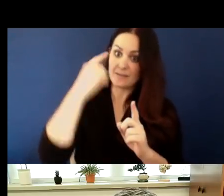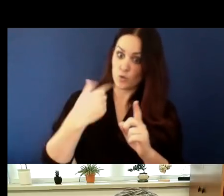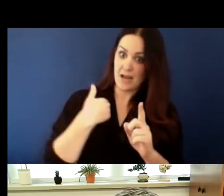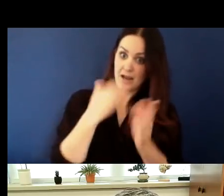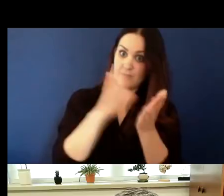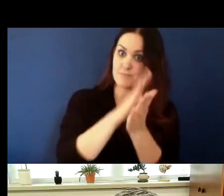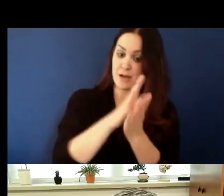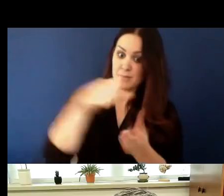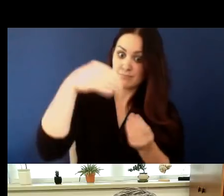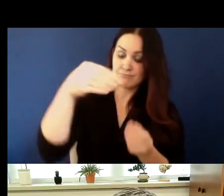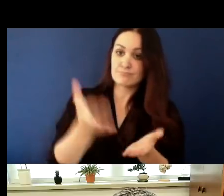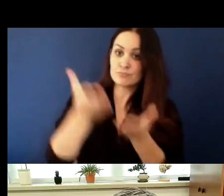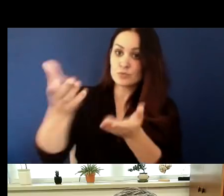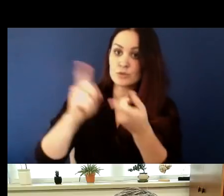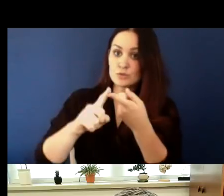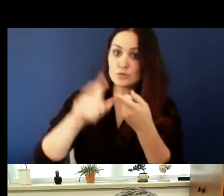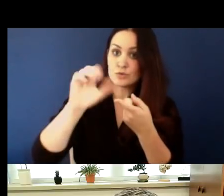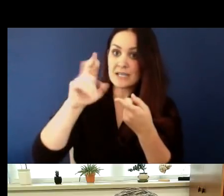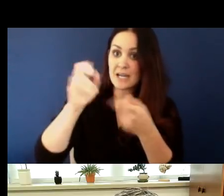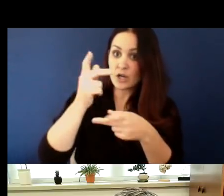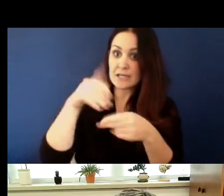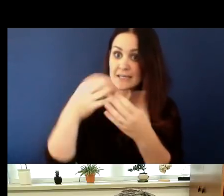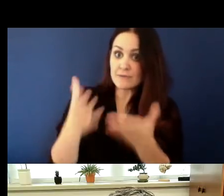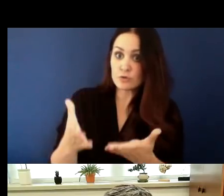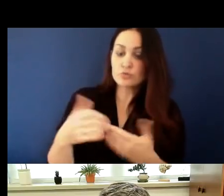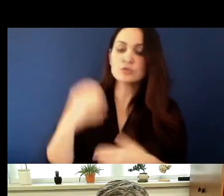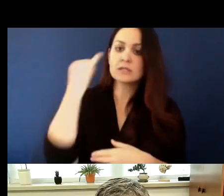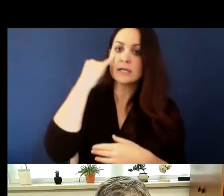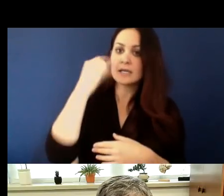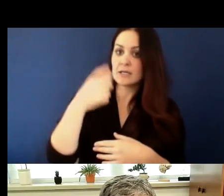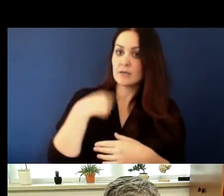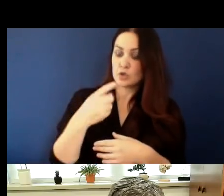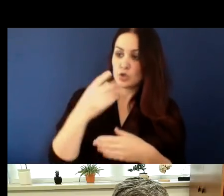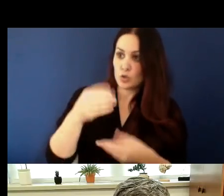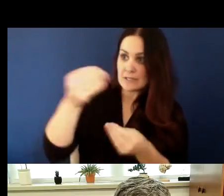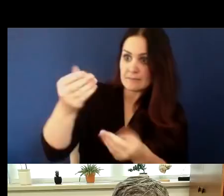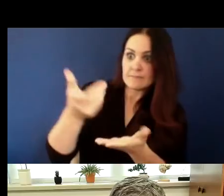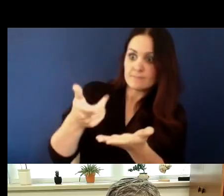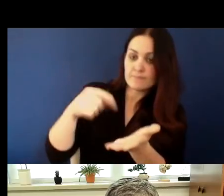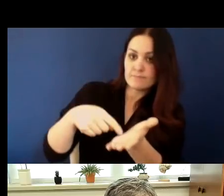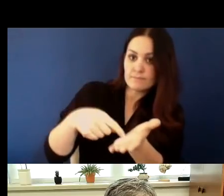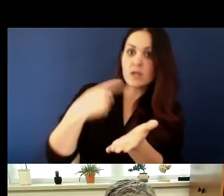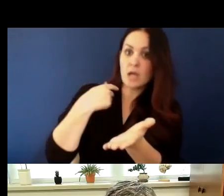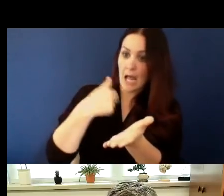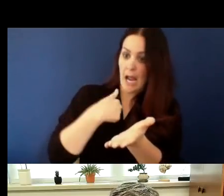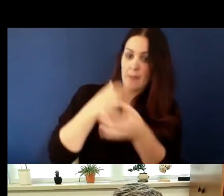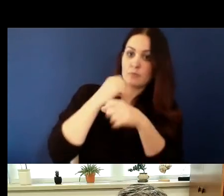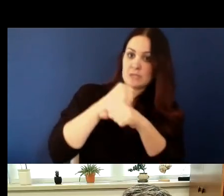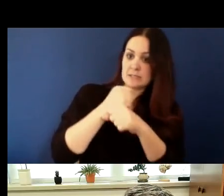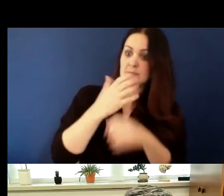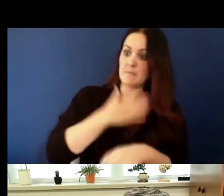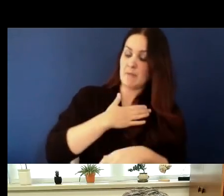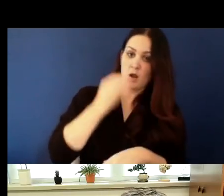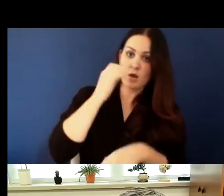will help to reassure them who care for you or who care for your family members that you are protected at work and that COVID-19 testing